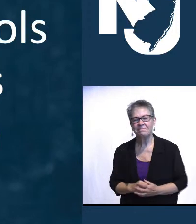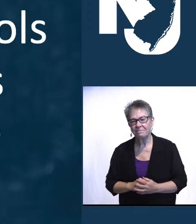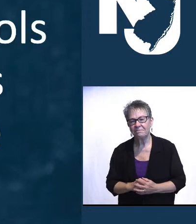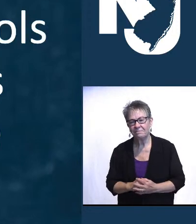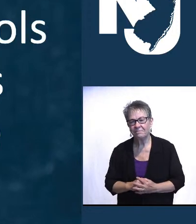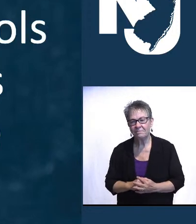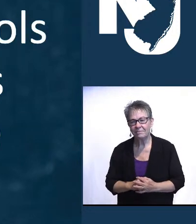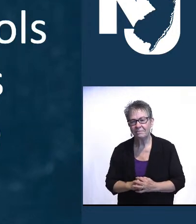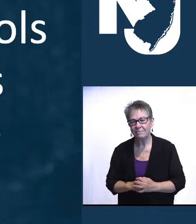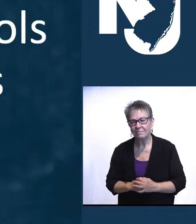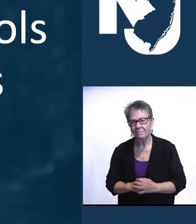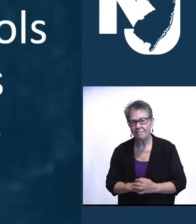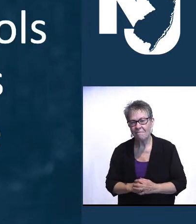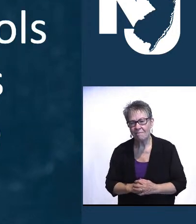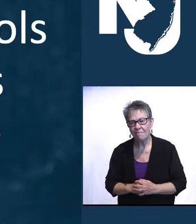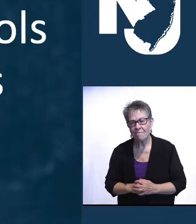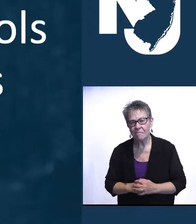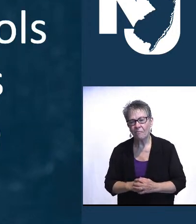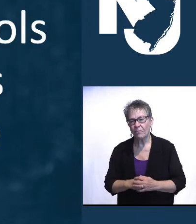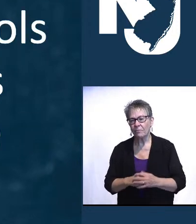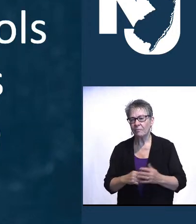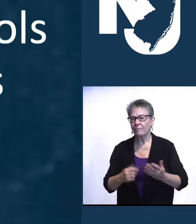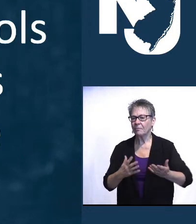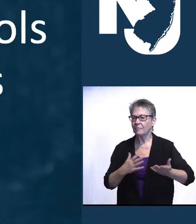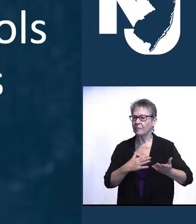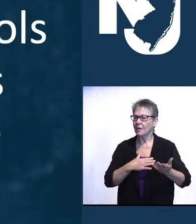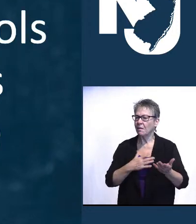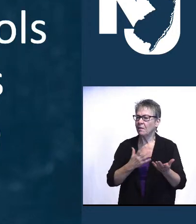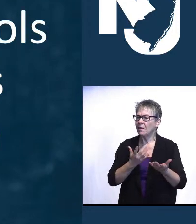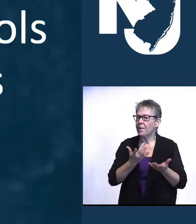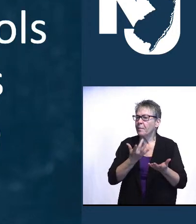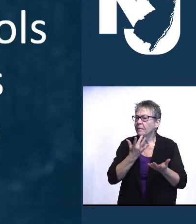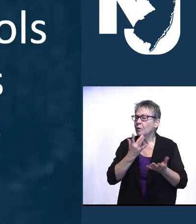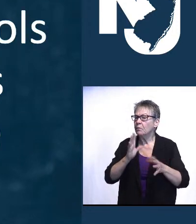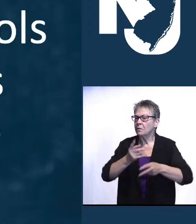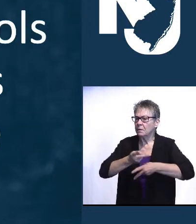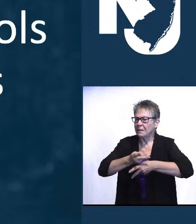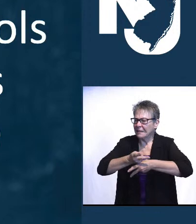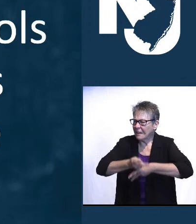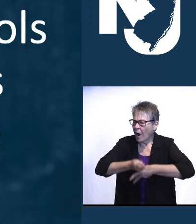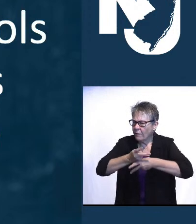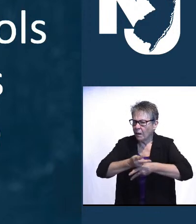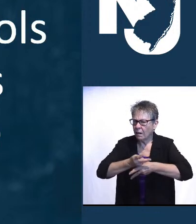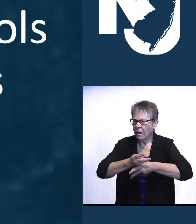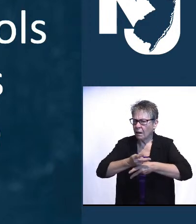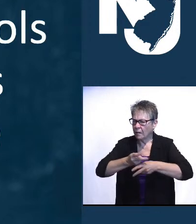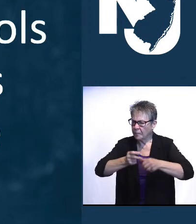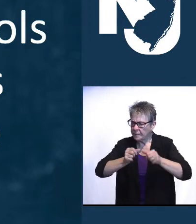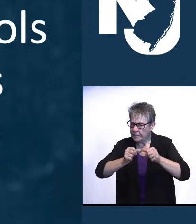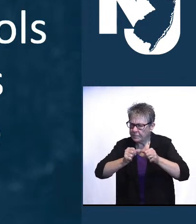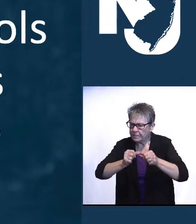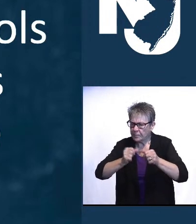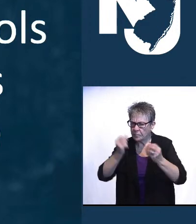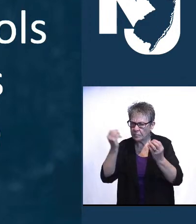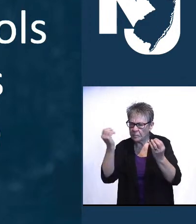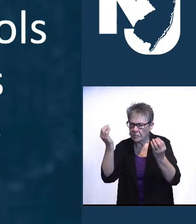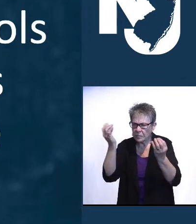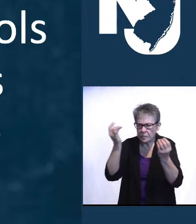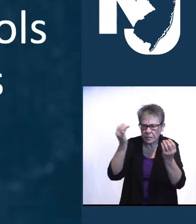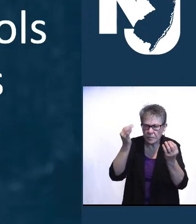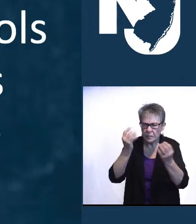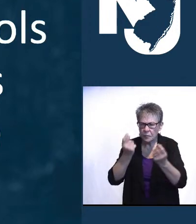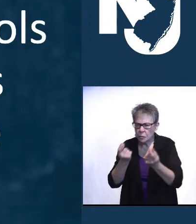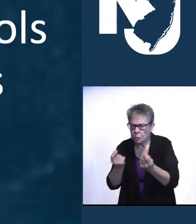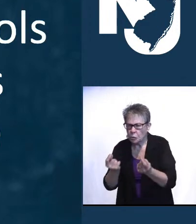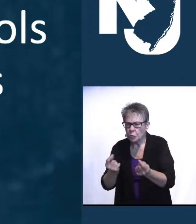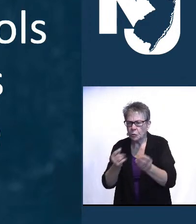rather be on the side of protecting public health. There are issues that are and must always remain above politics. The health and